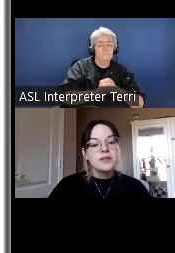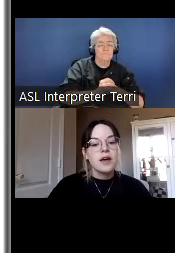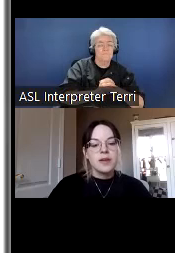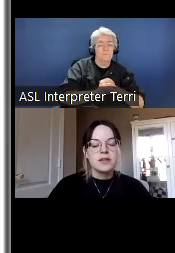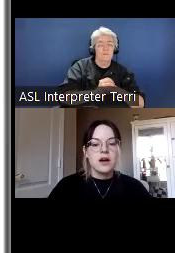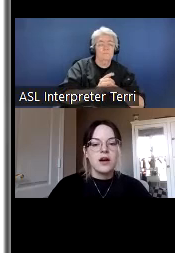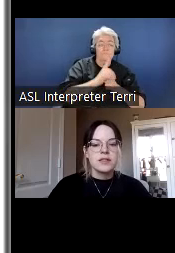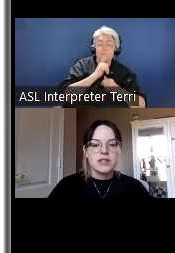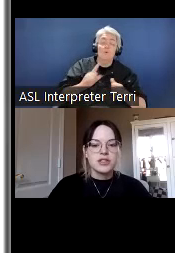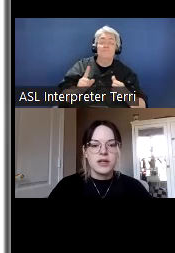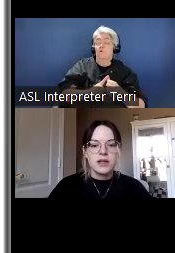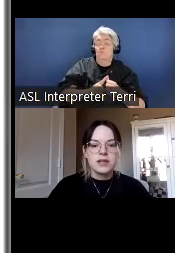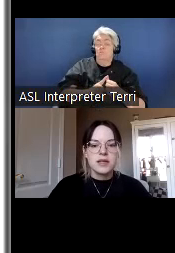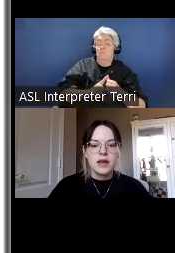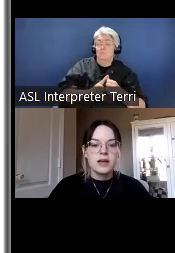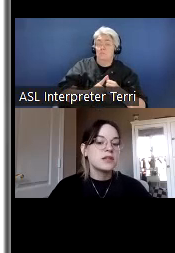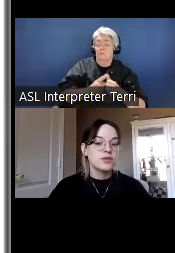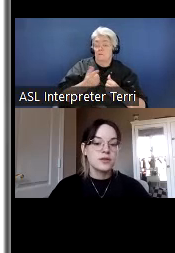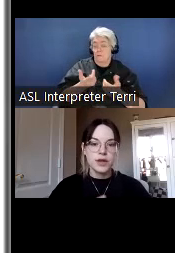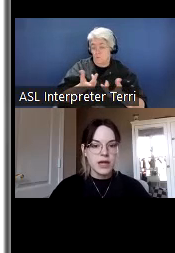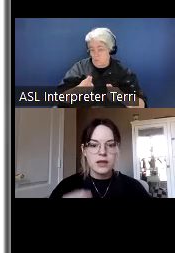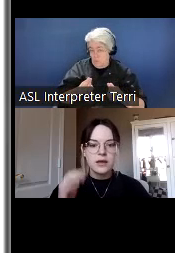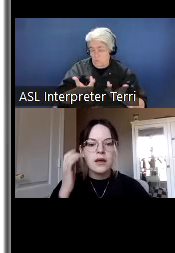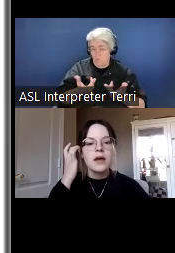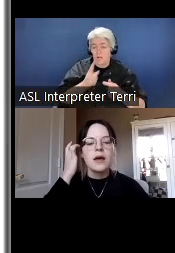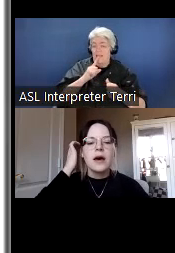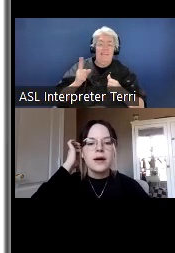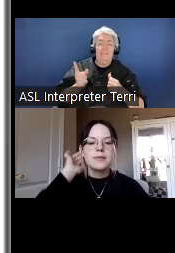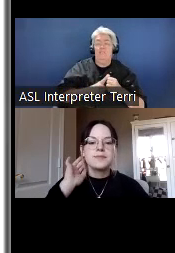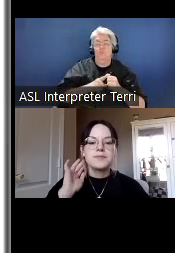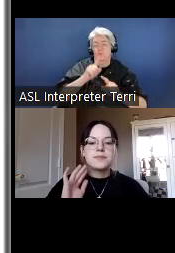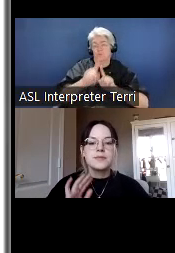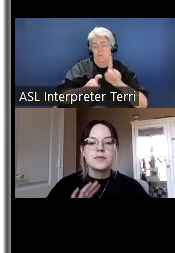the first step in this conversation is an initial screening.